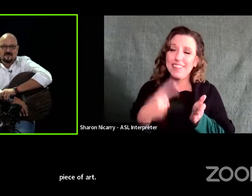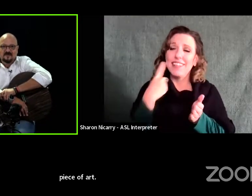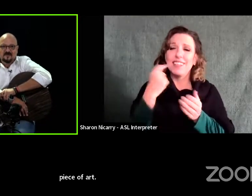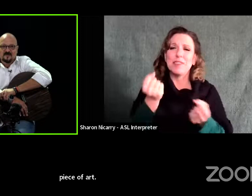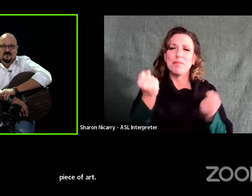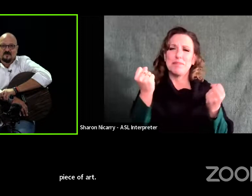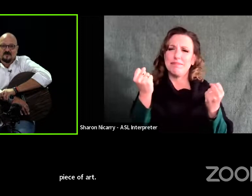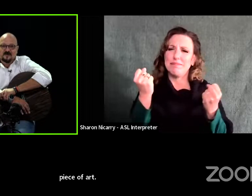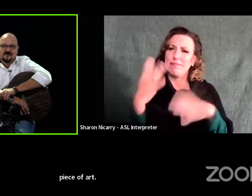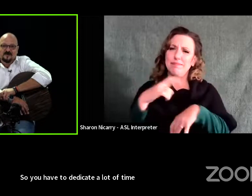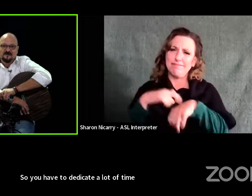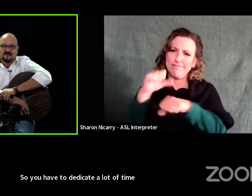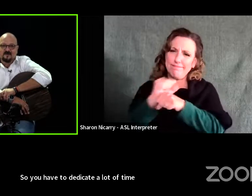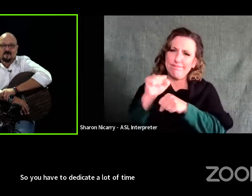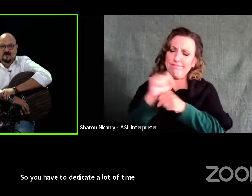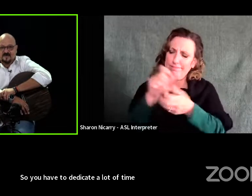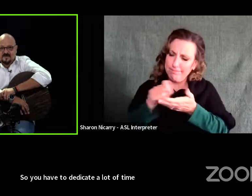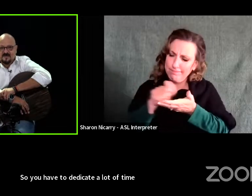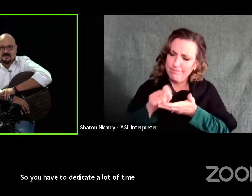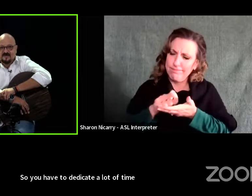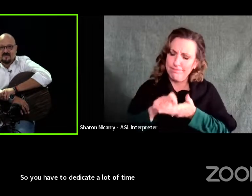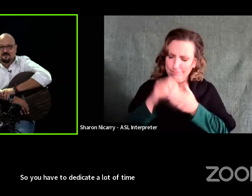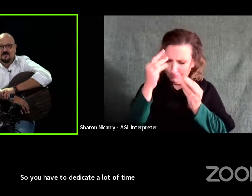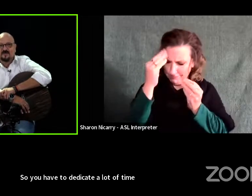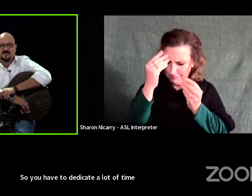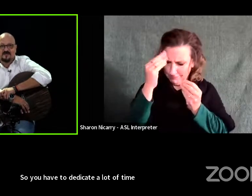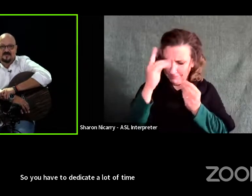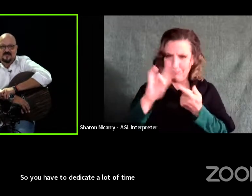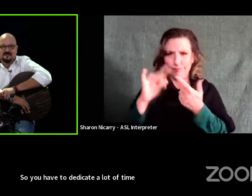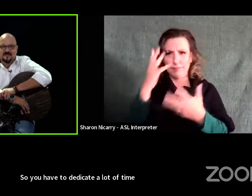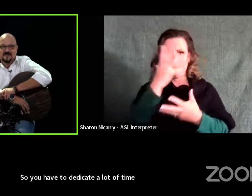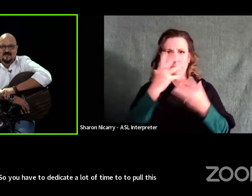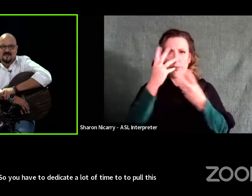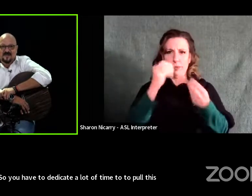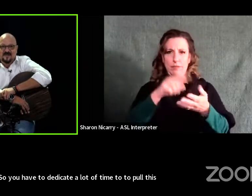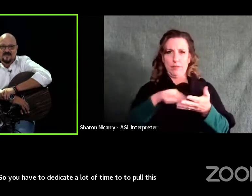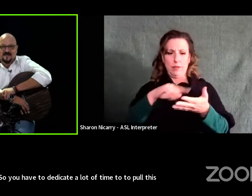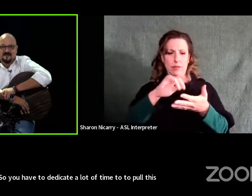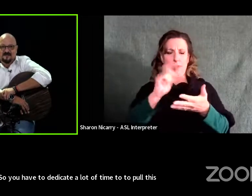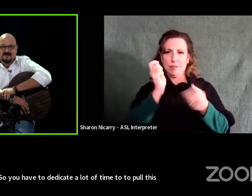time to polish